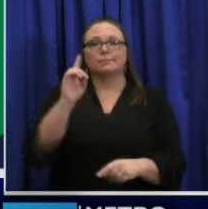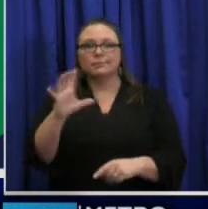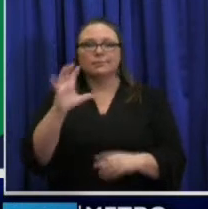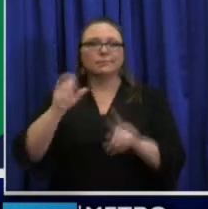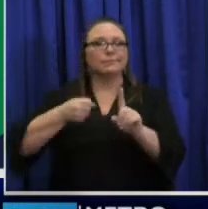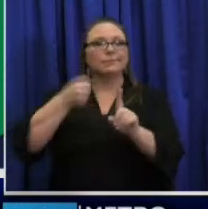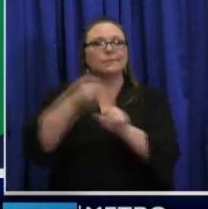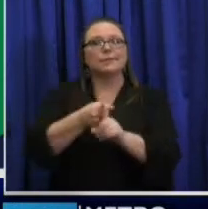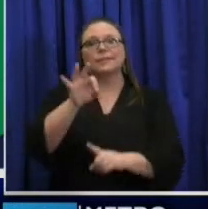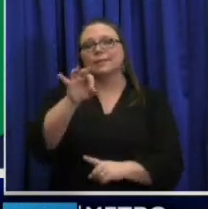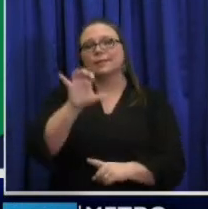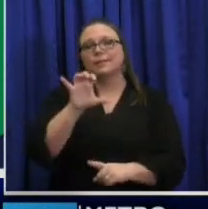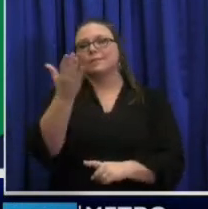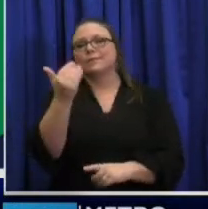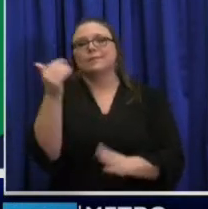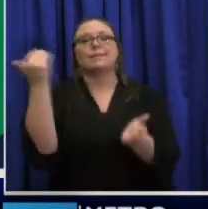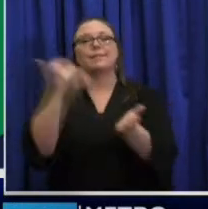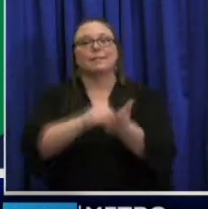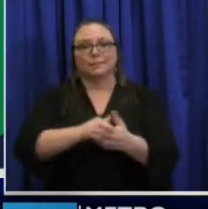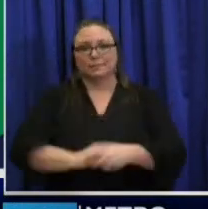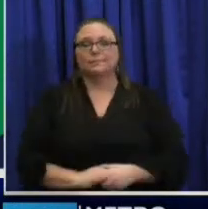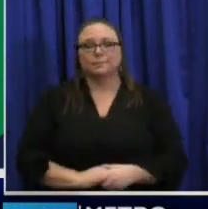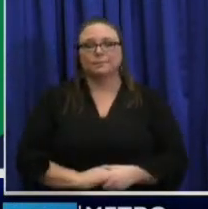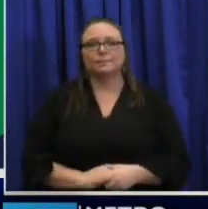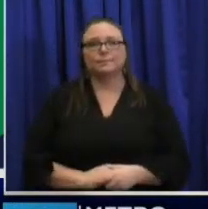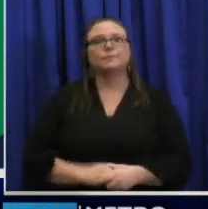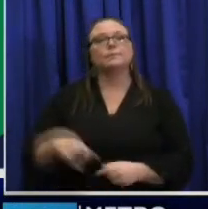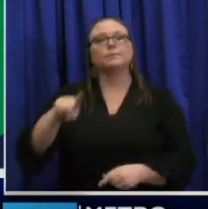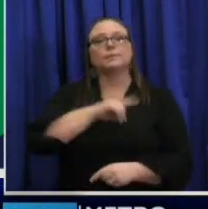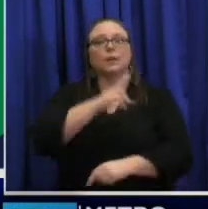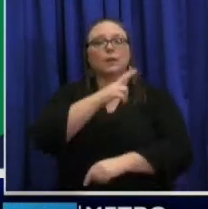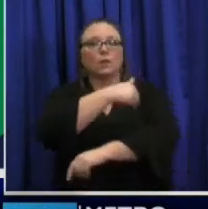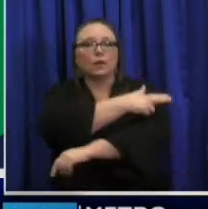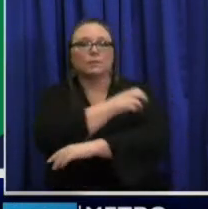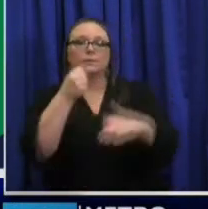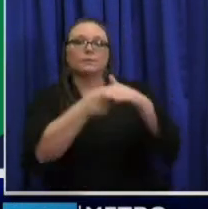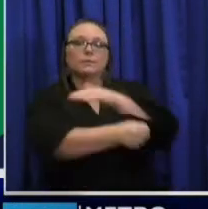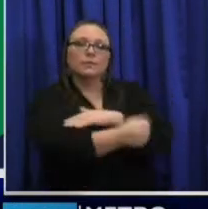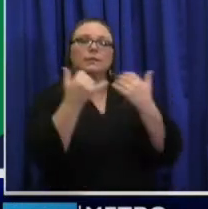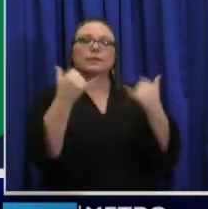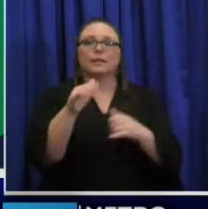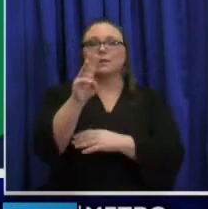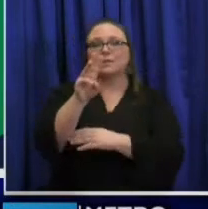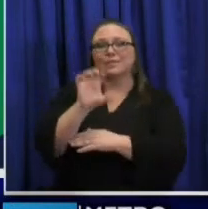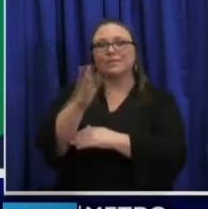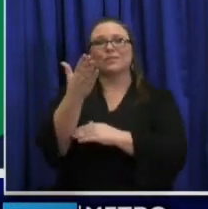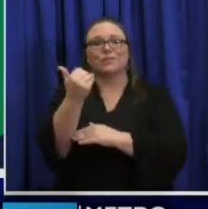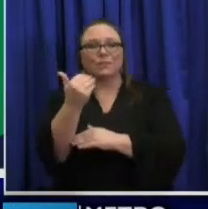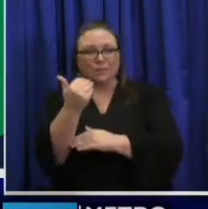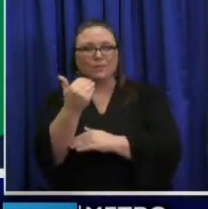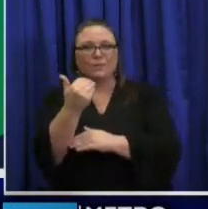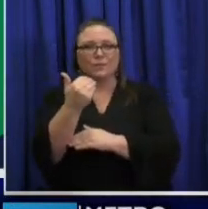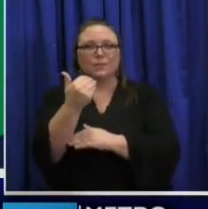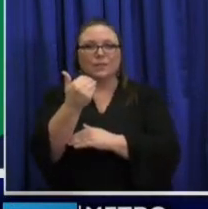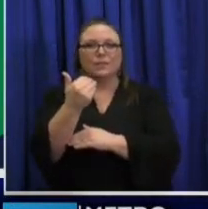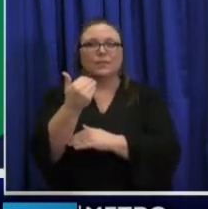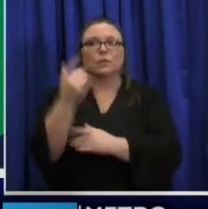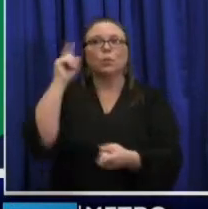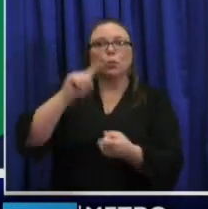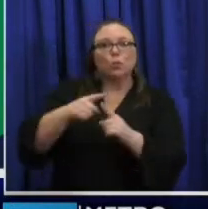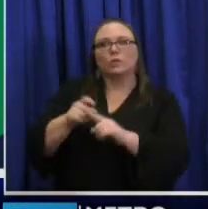hit 915,000. Our hospitalization rate in Middle Tennessee is now 615, down